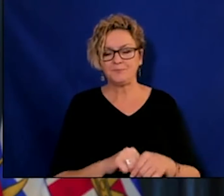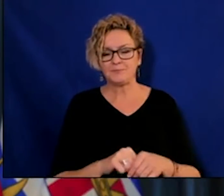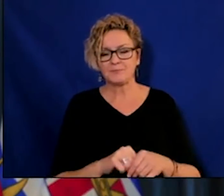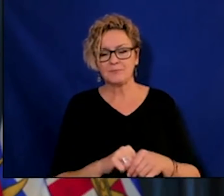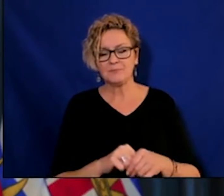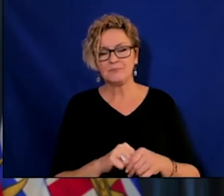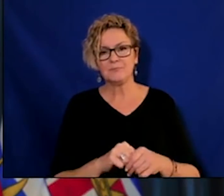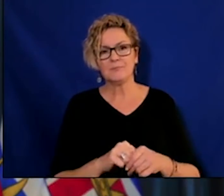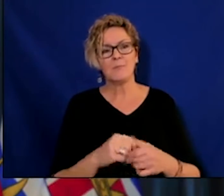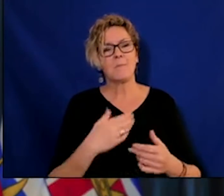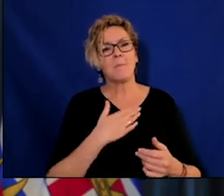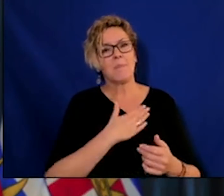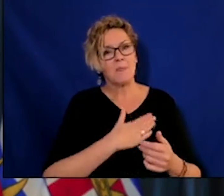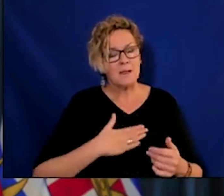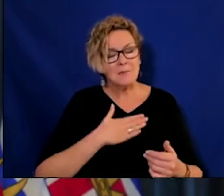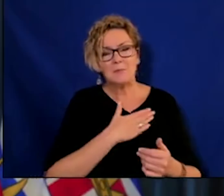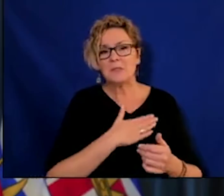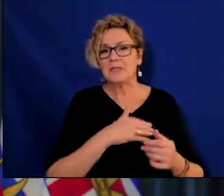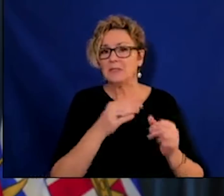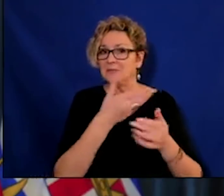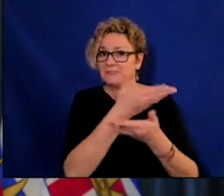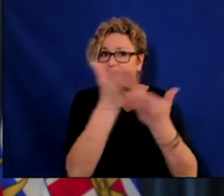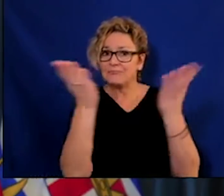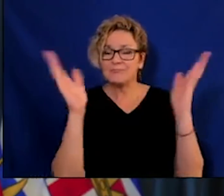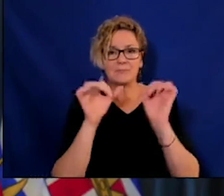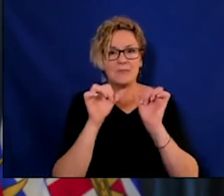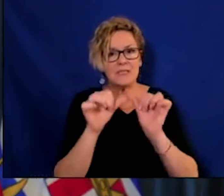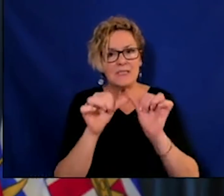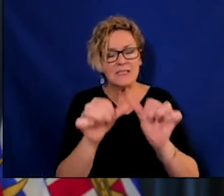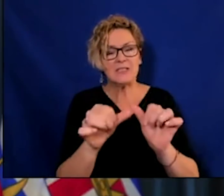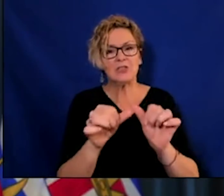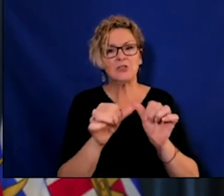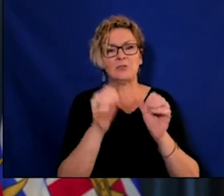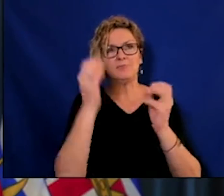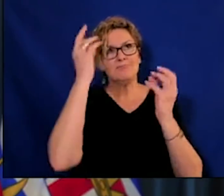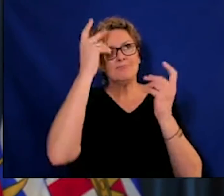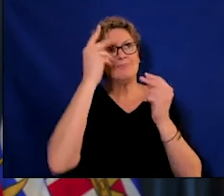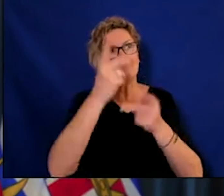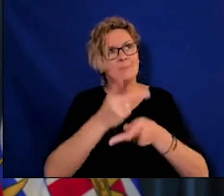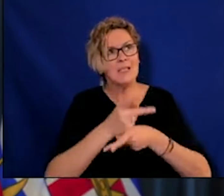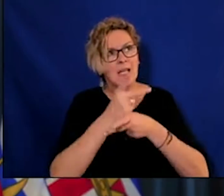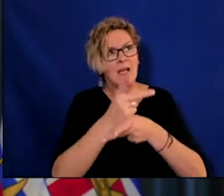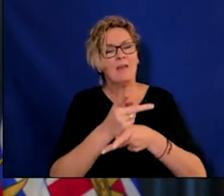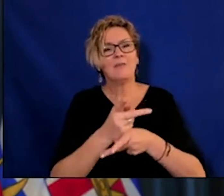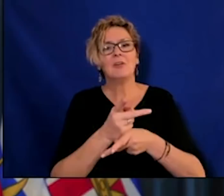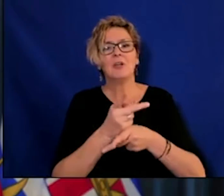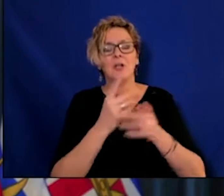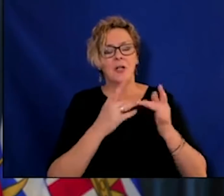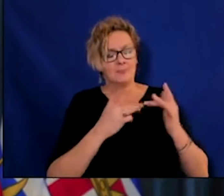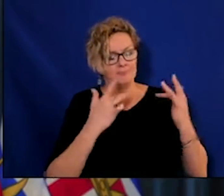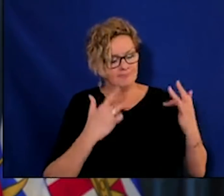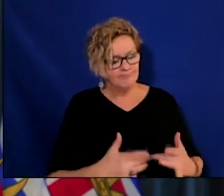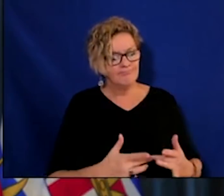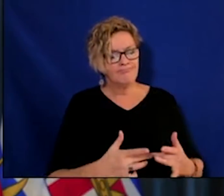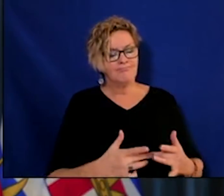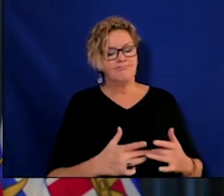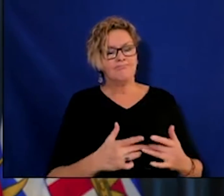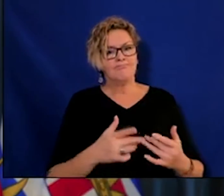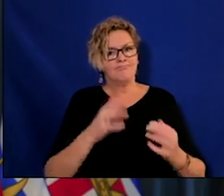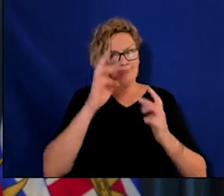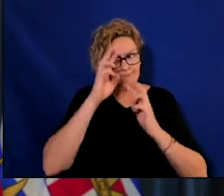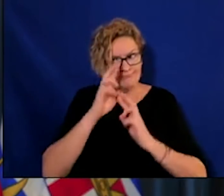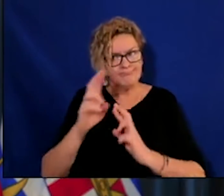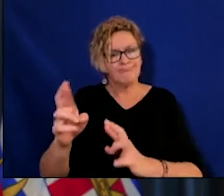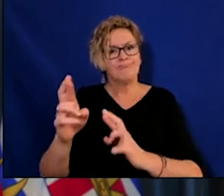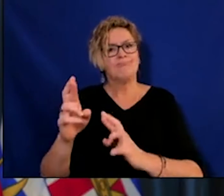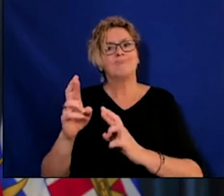compassionate, thoughtful, science-based, and massively resource response to COVID-19 in BC. These are the means